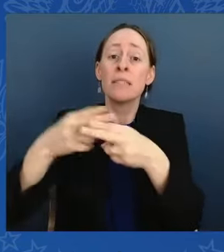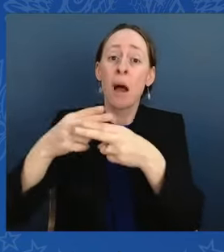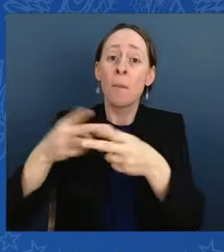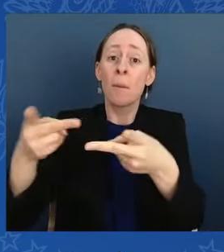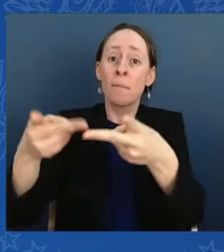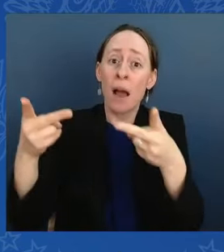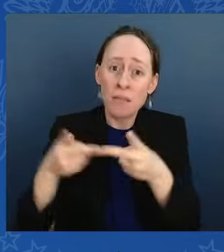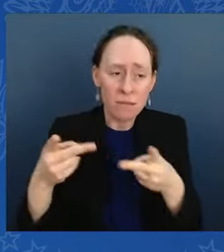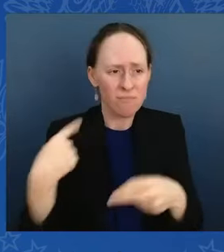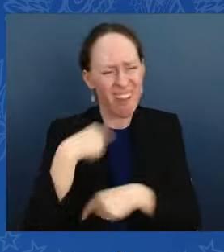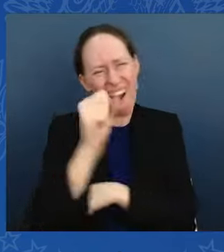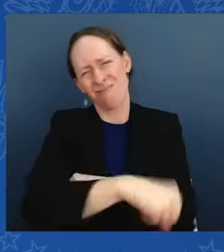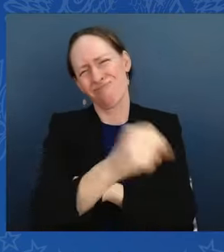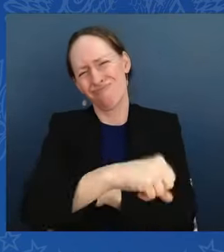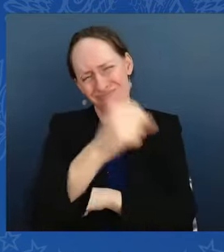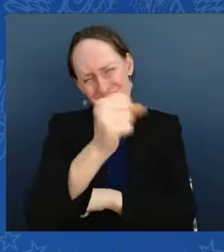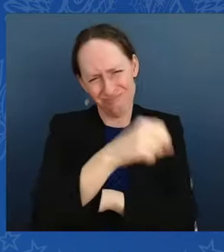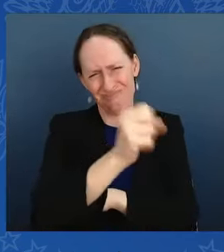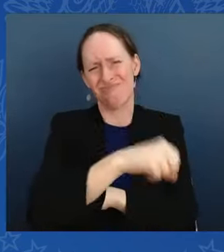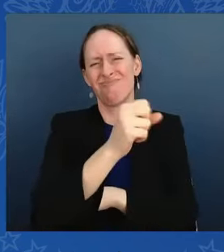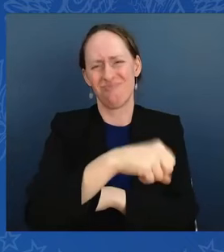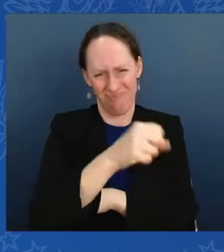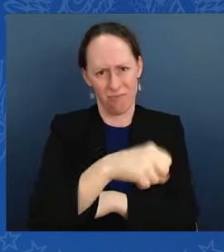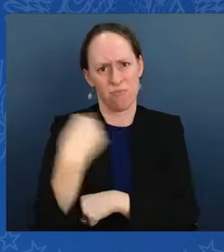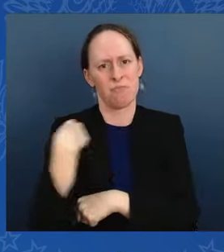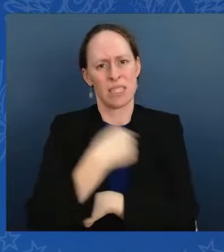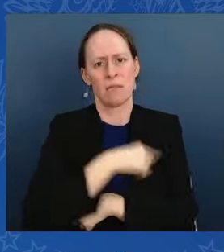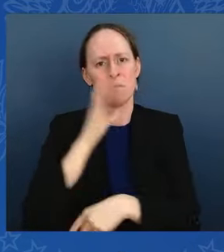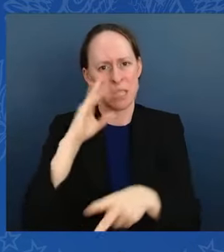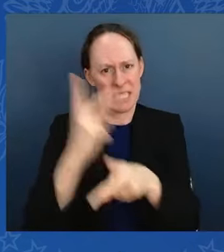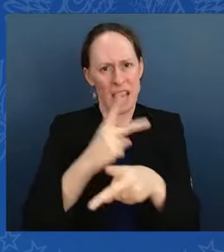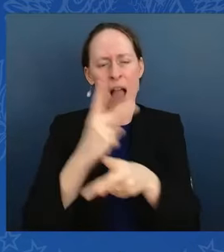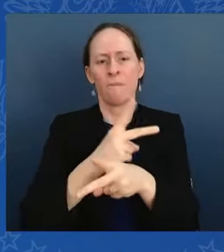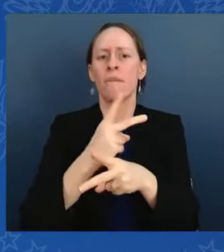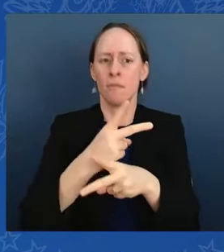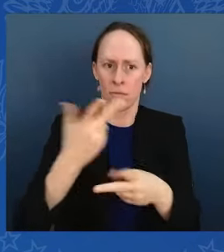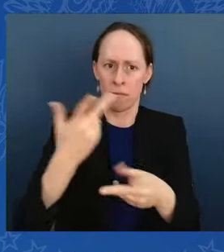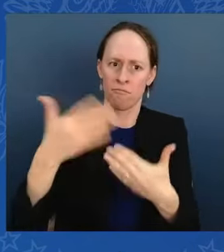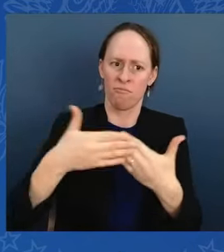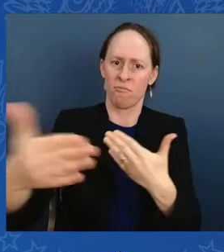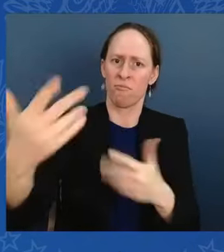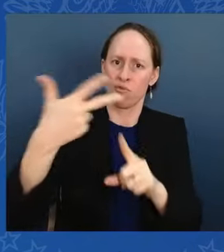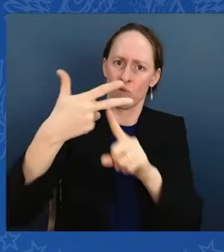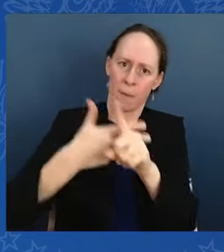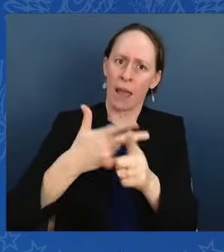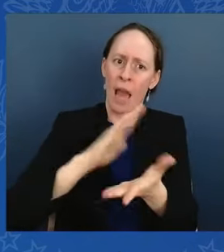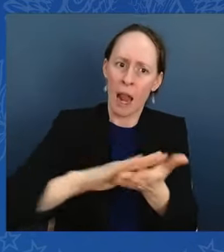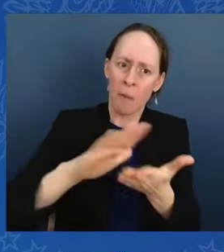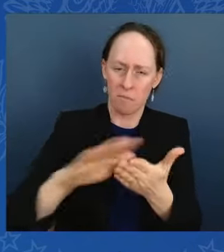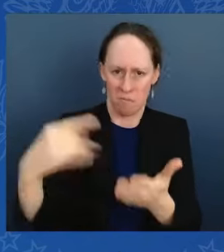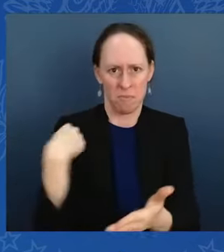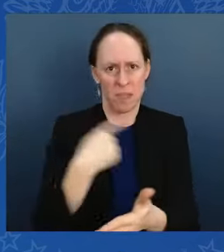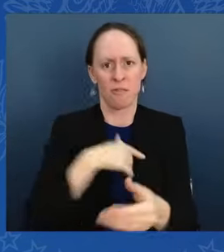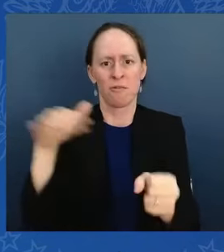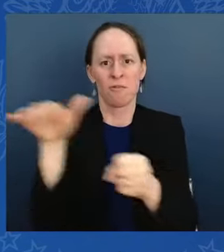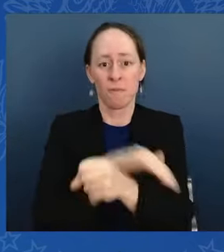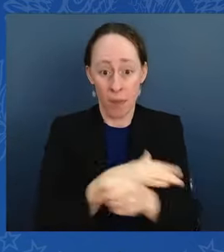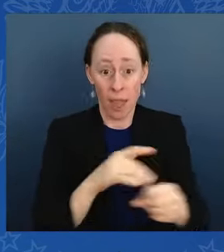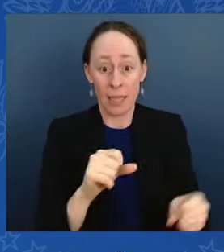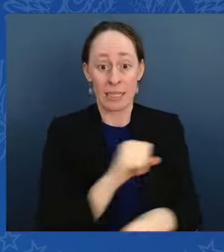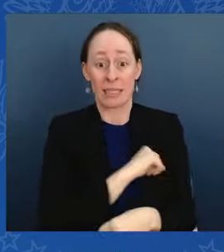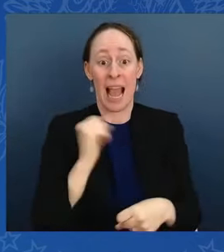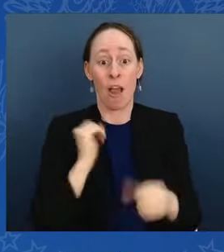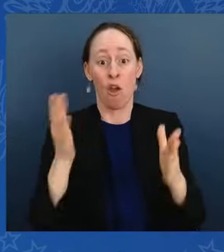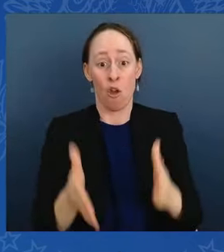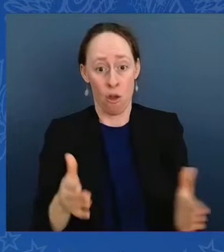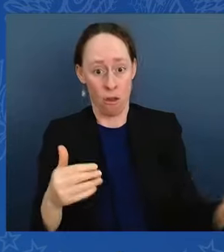senator had a little bit to do with that when he called me beforehand. But all kidding aside, we're doing the same for Florida as well